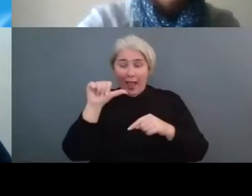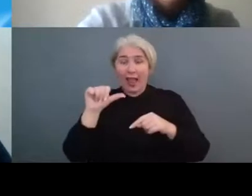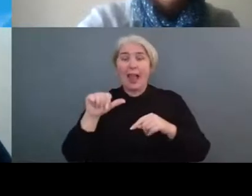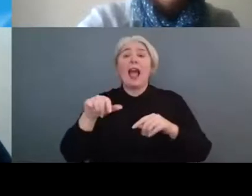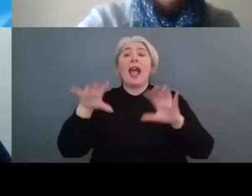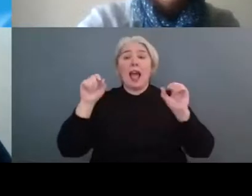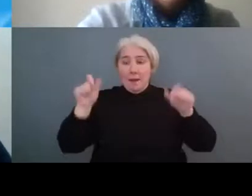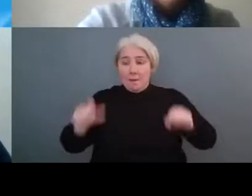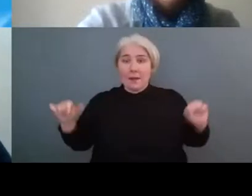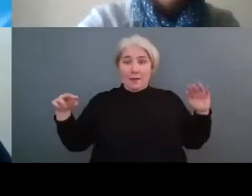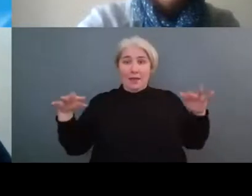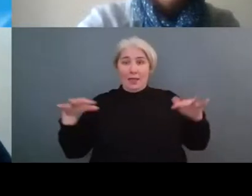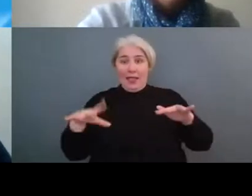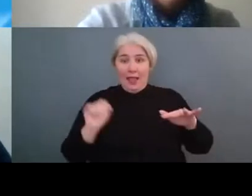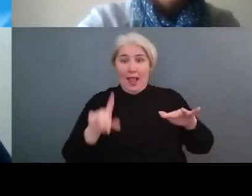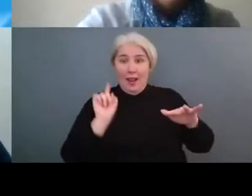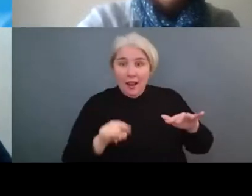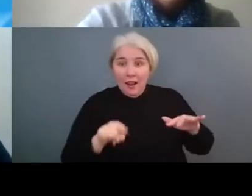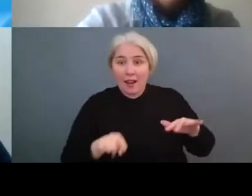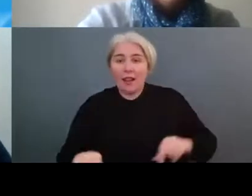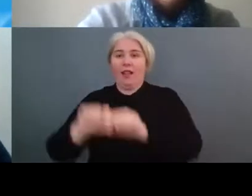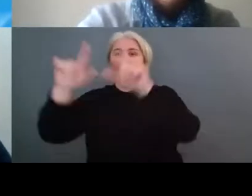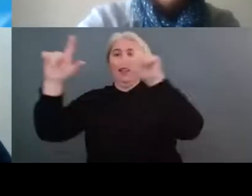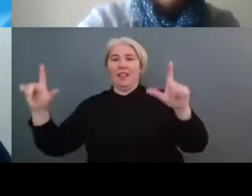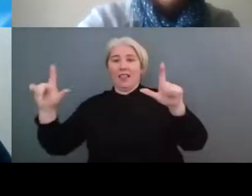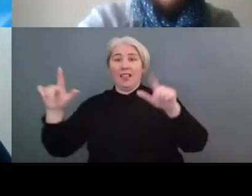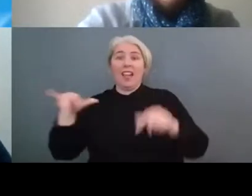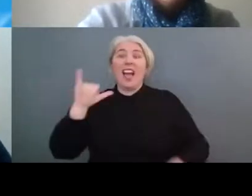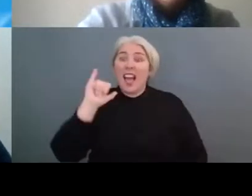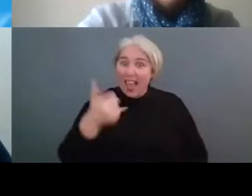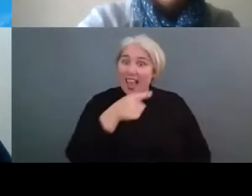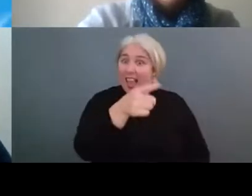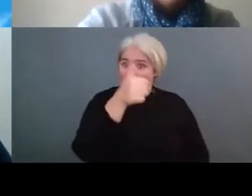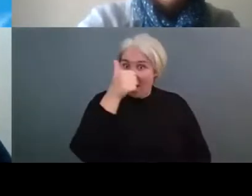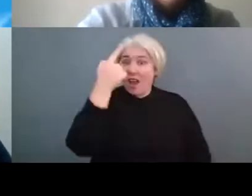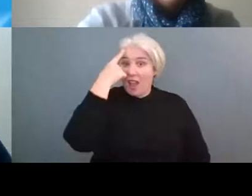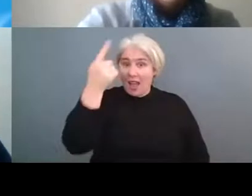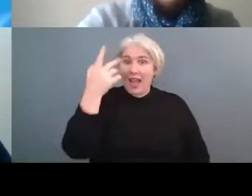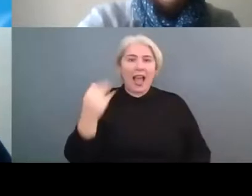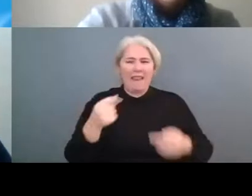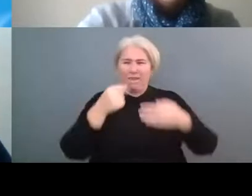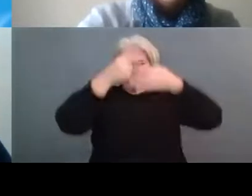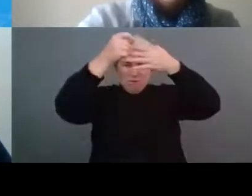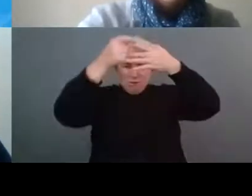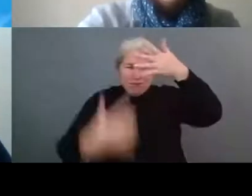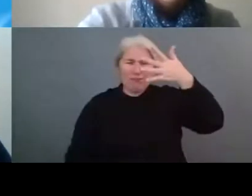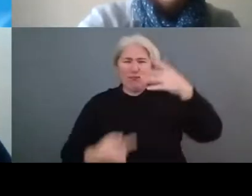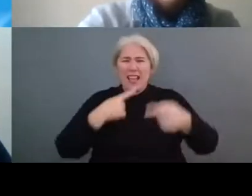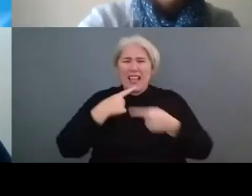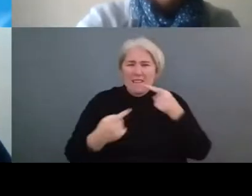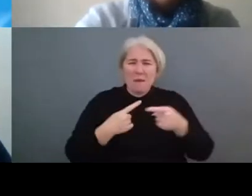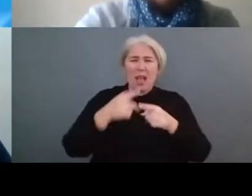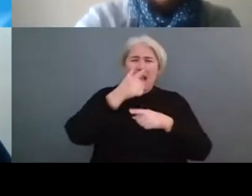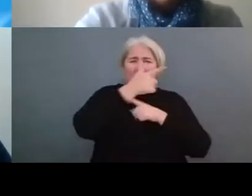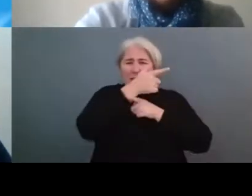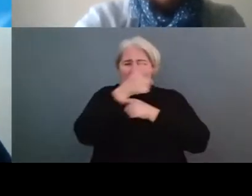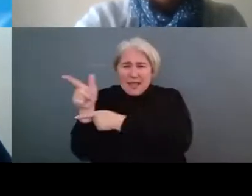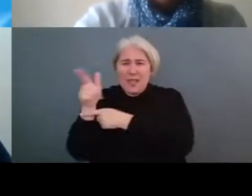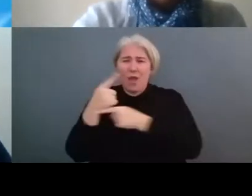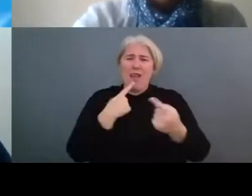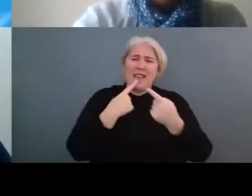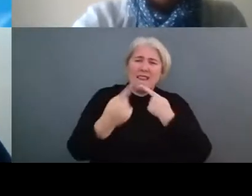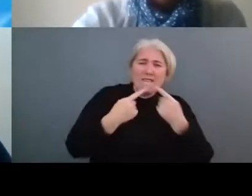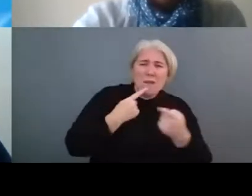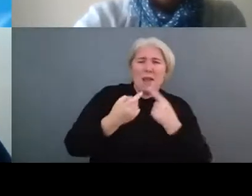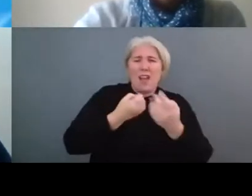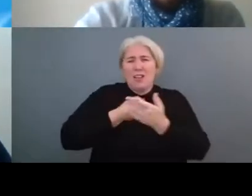the website, which they can find all the guidelines. All the activities, all video fundraising campaign that